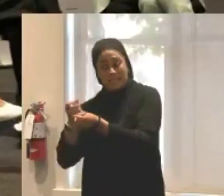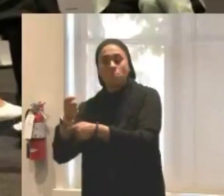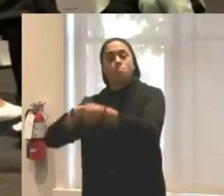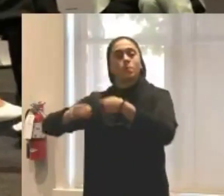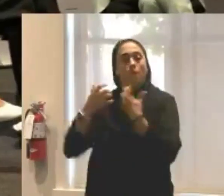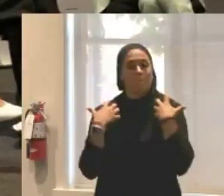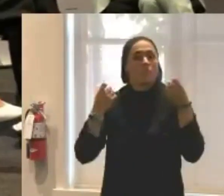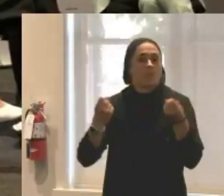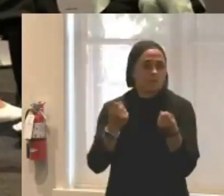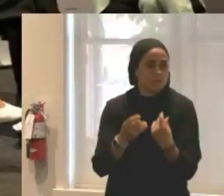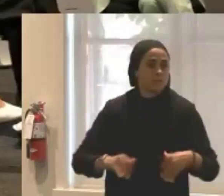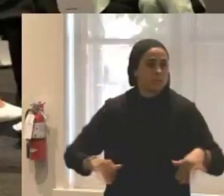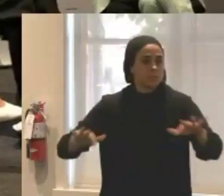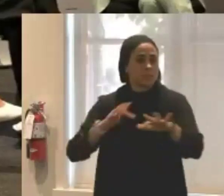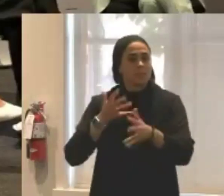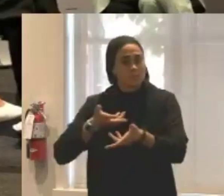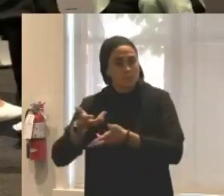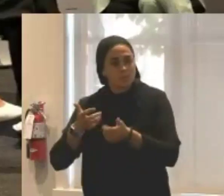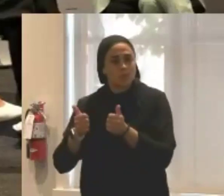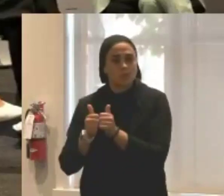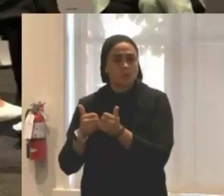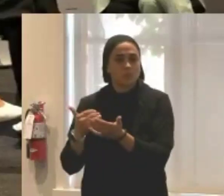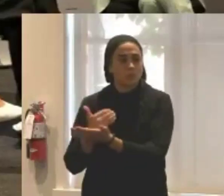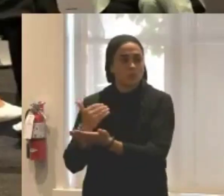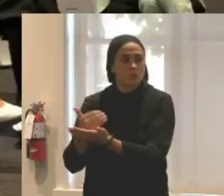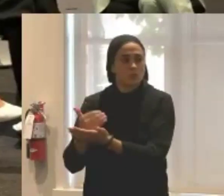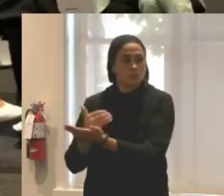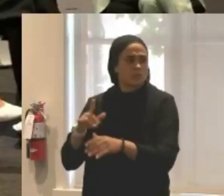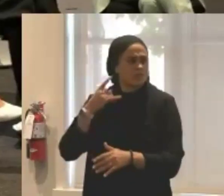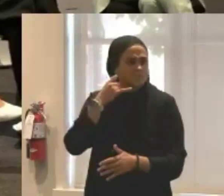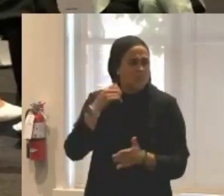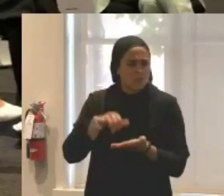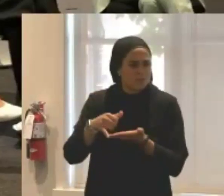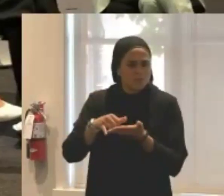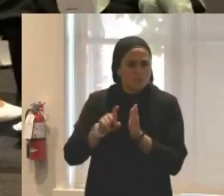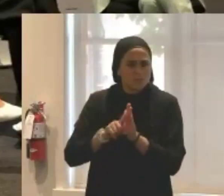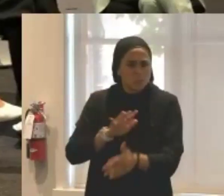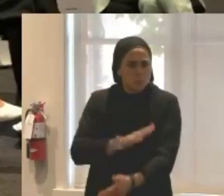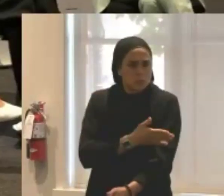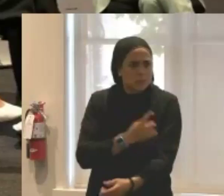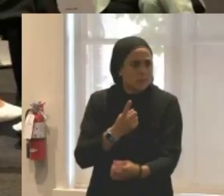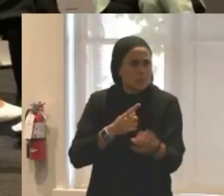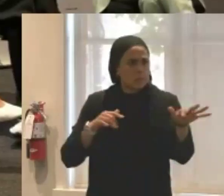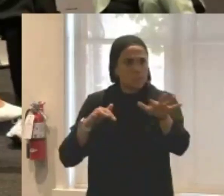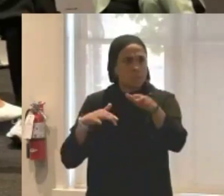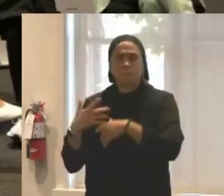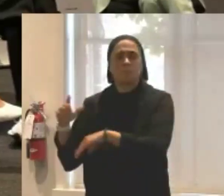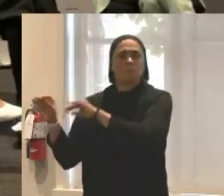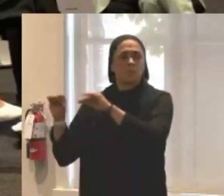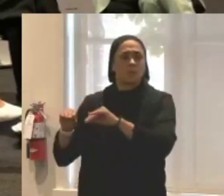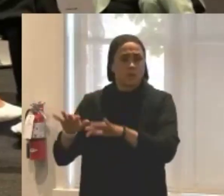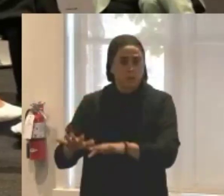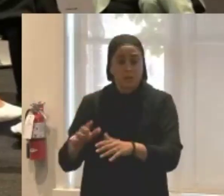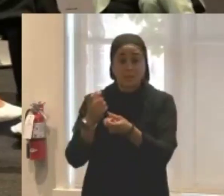you know, newcomer youth and refugee youth, because sometimes we conflate safety with comfort. We think the safe